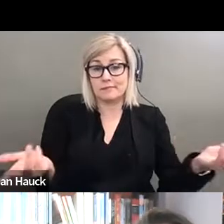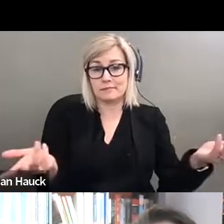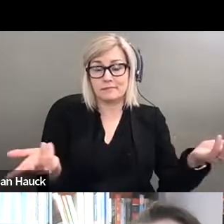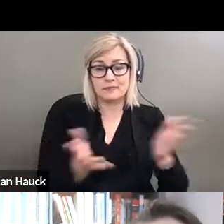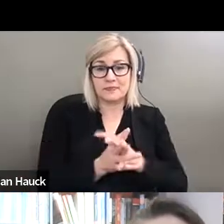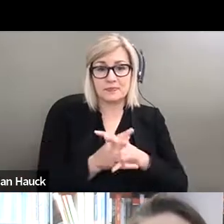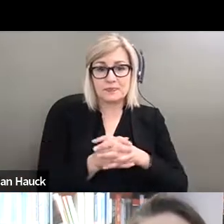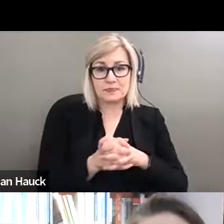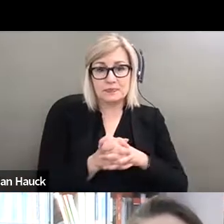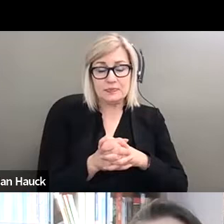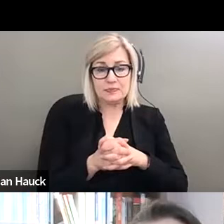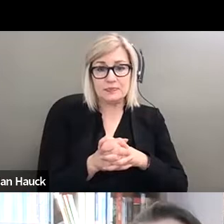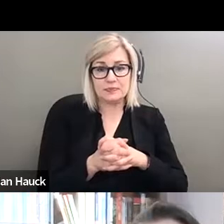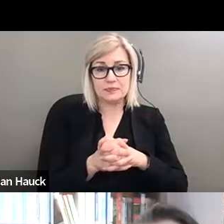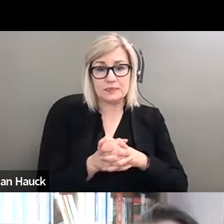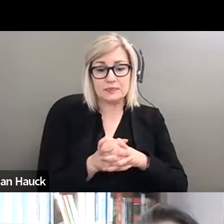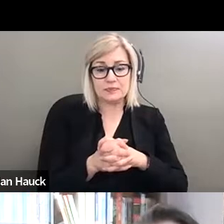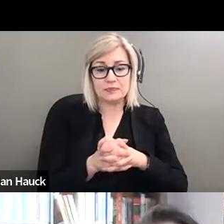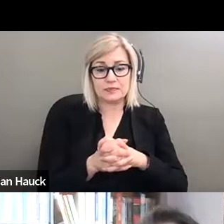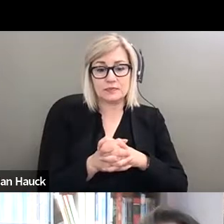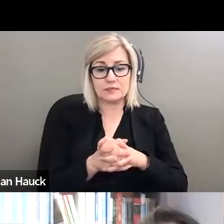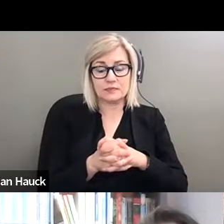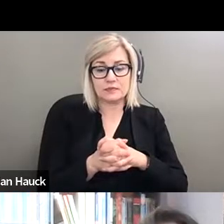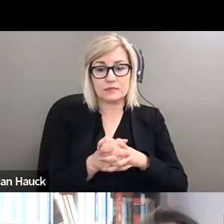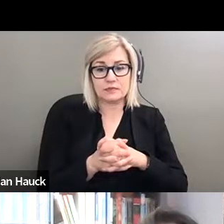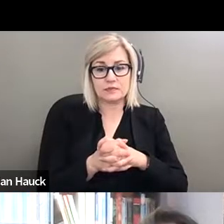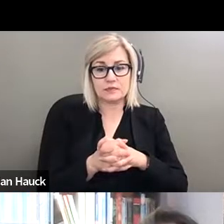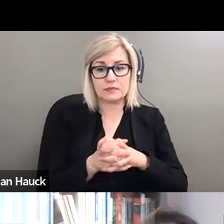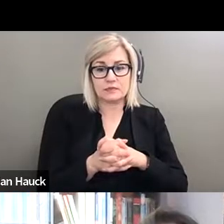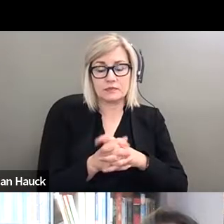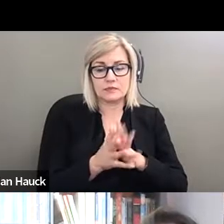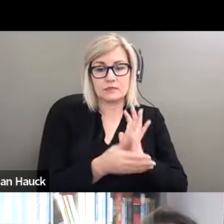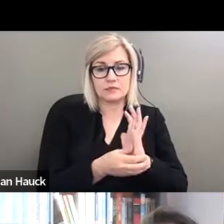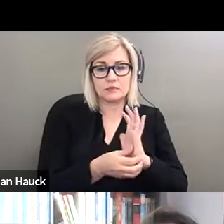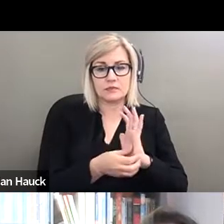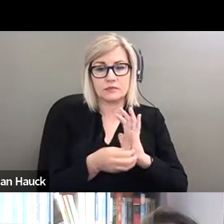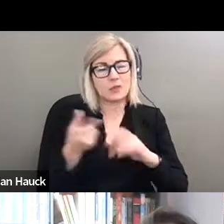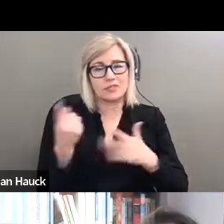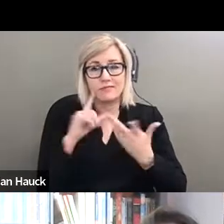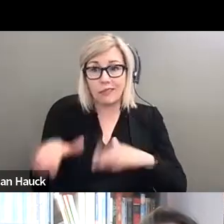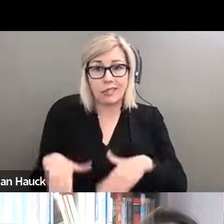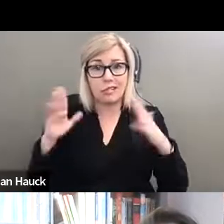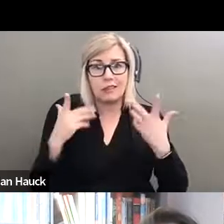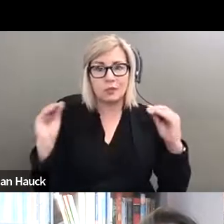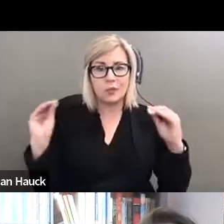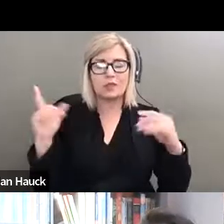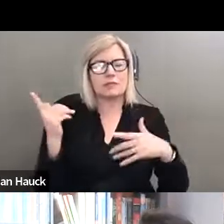obviously, some are still facing challenges, which is just unfortunate. But